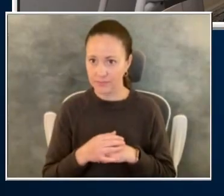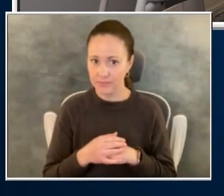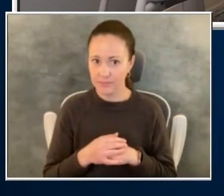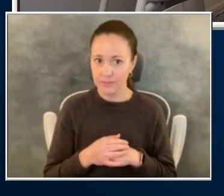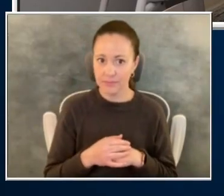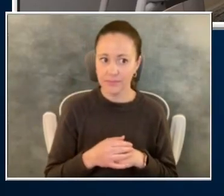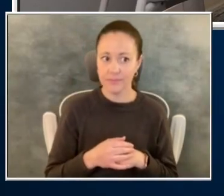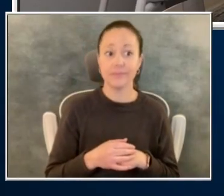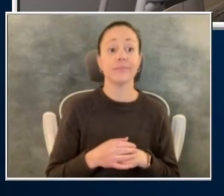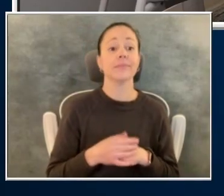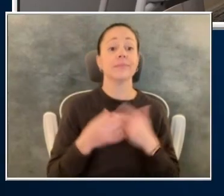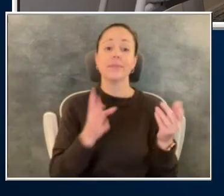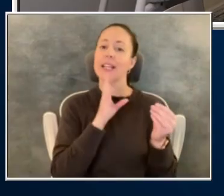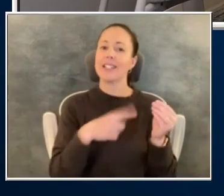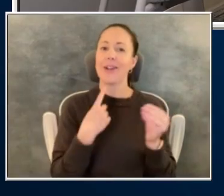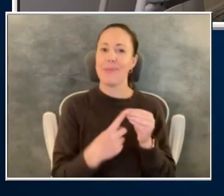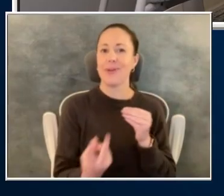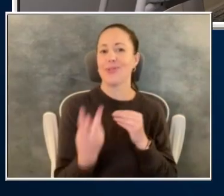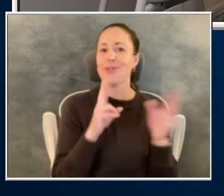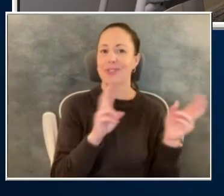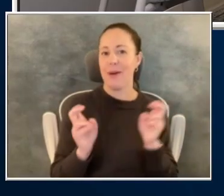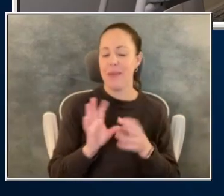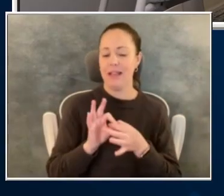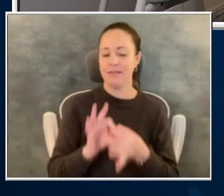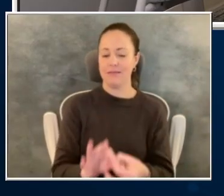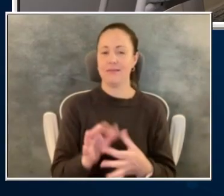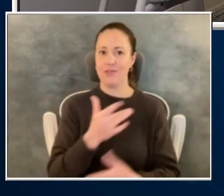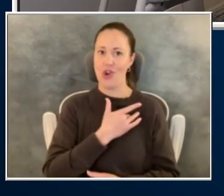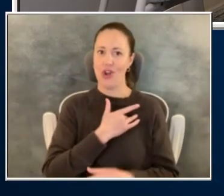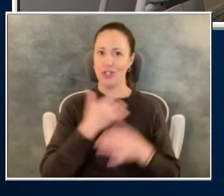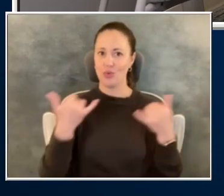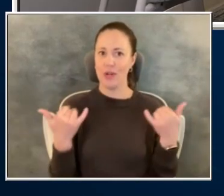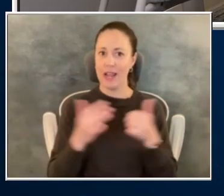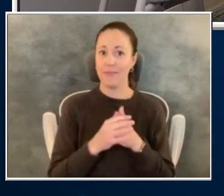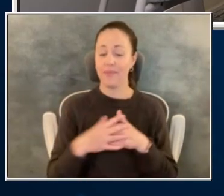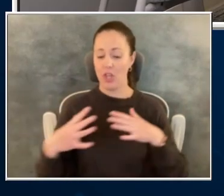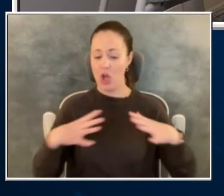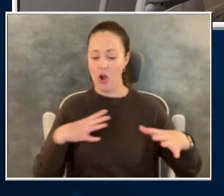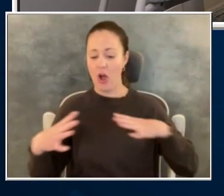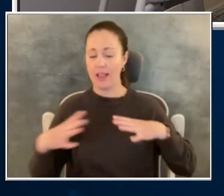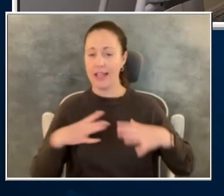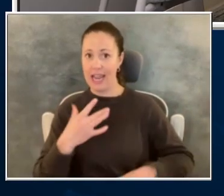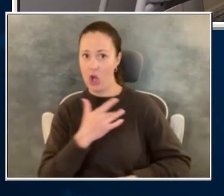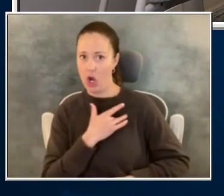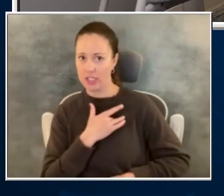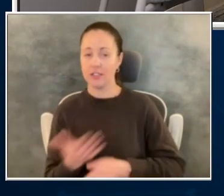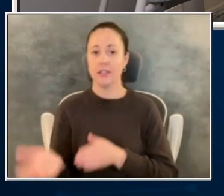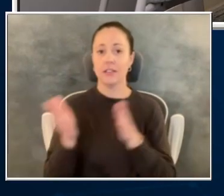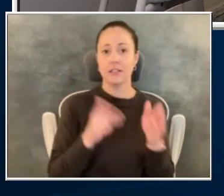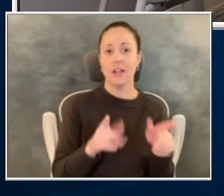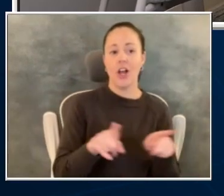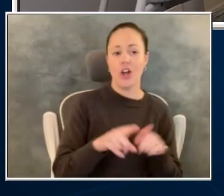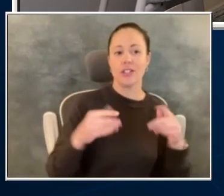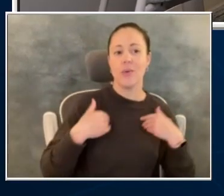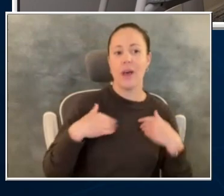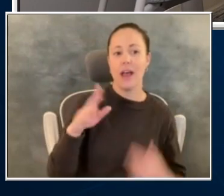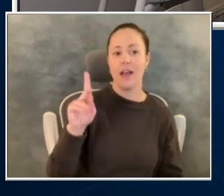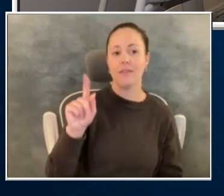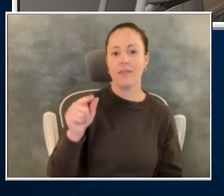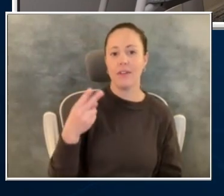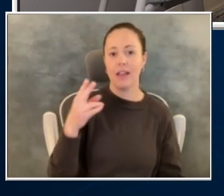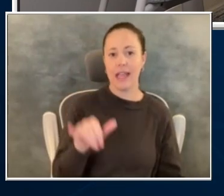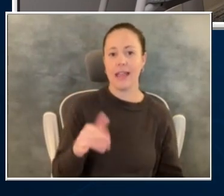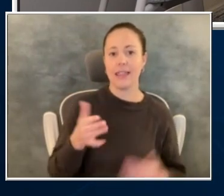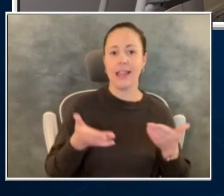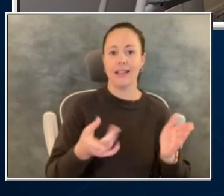about 2 topics, both heart related today. We're talking about holiday heart, and we also have our patient Kathy, who let us go along live while